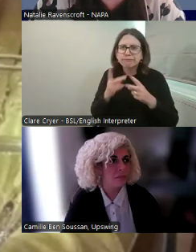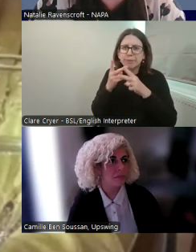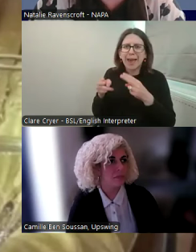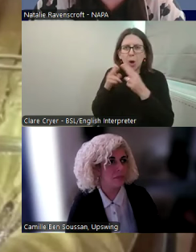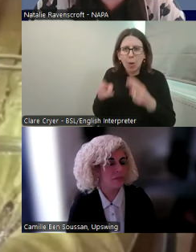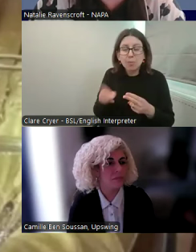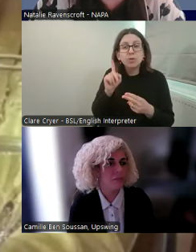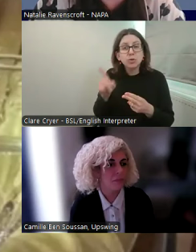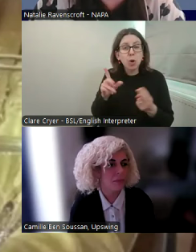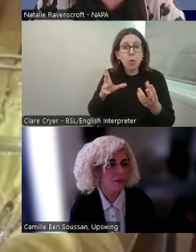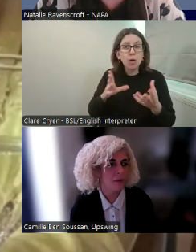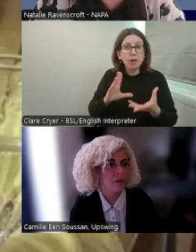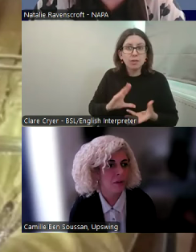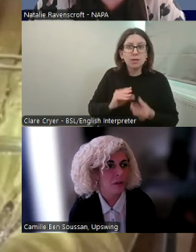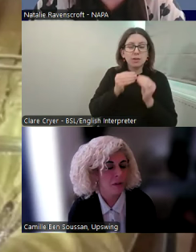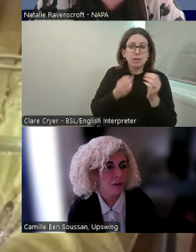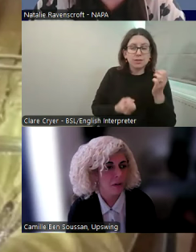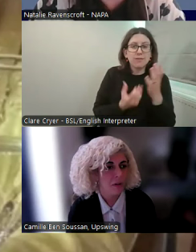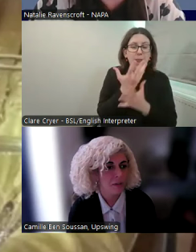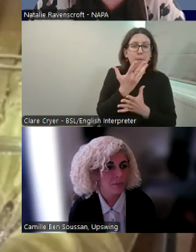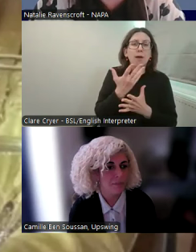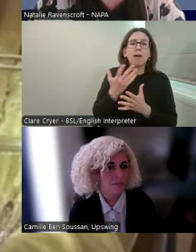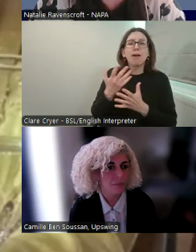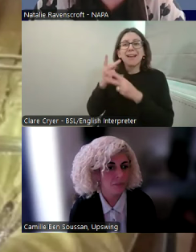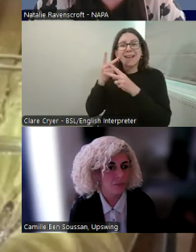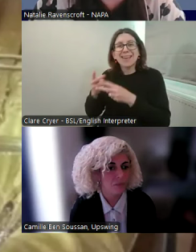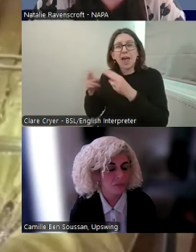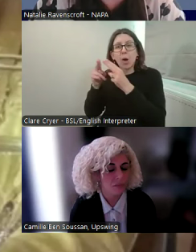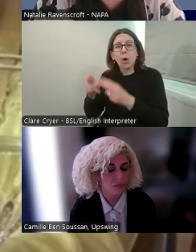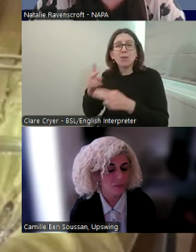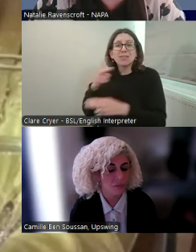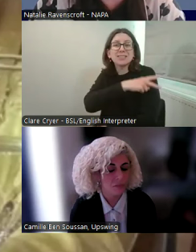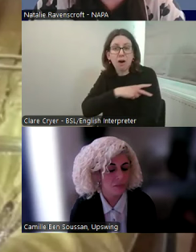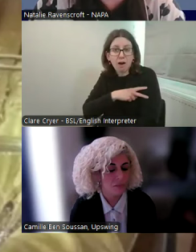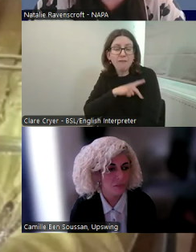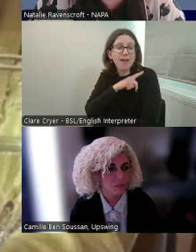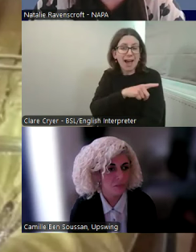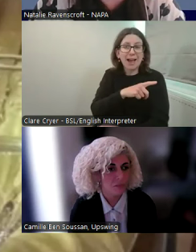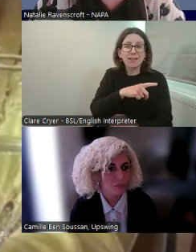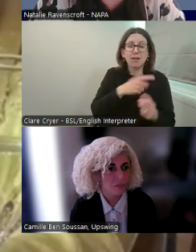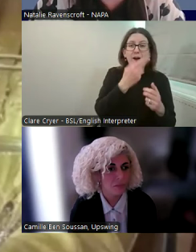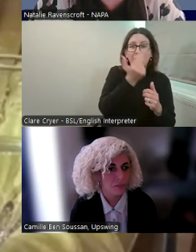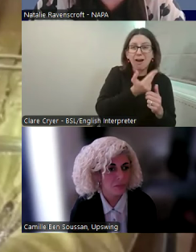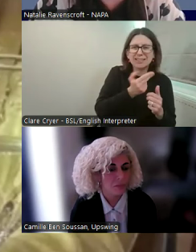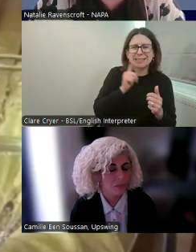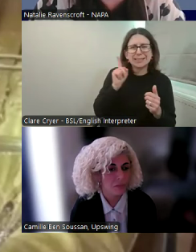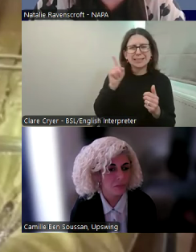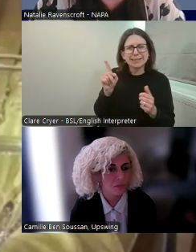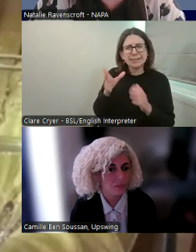was this collaboration between care home staff and artists. And this is an example of our Spark project, which is a training and